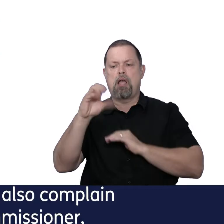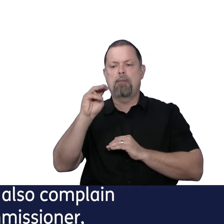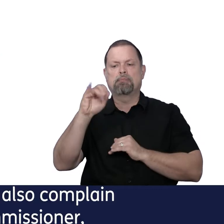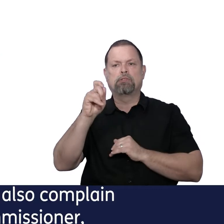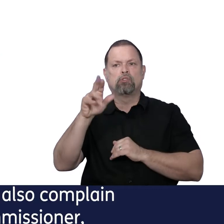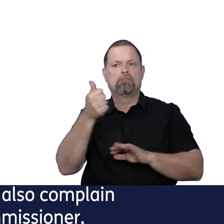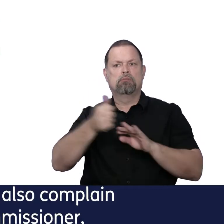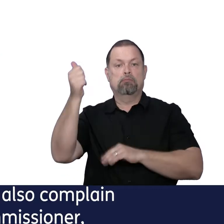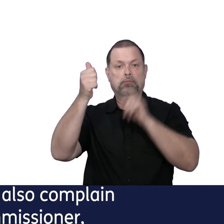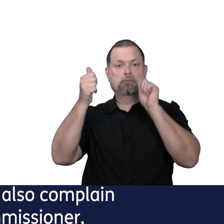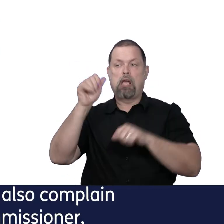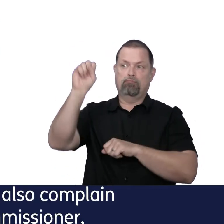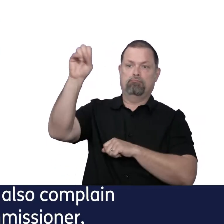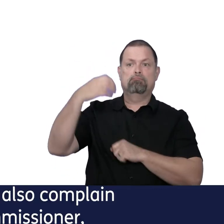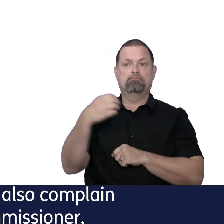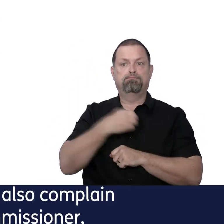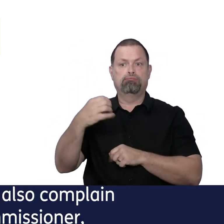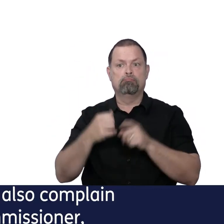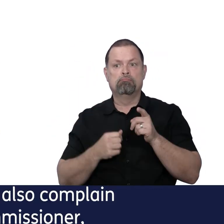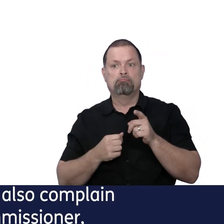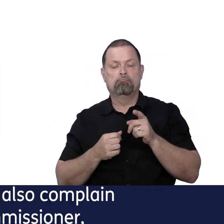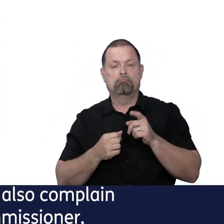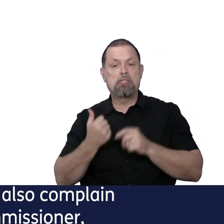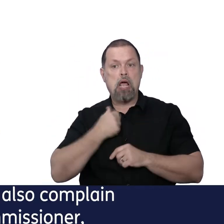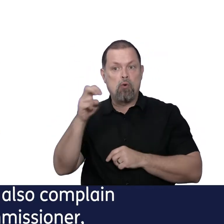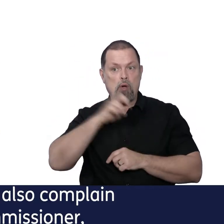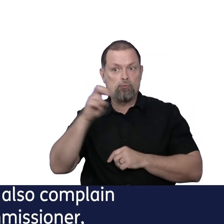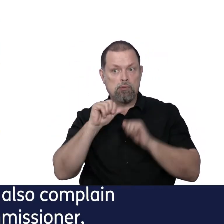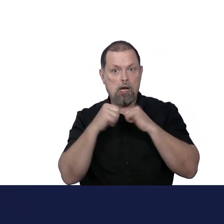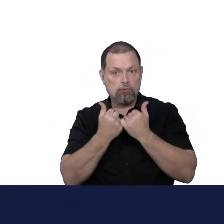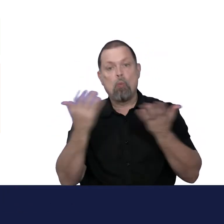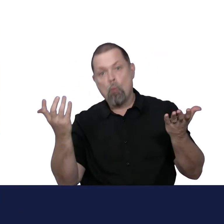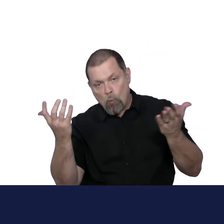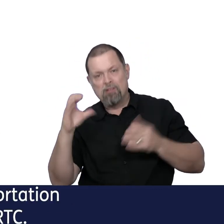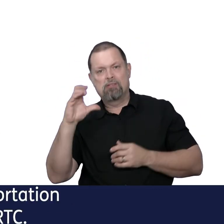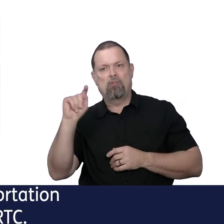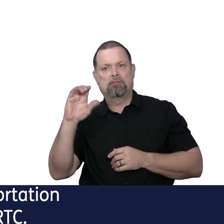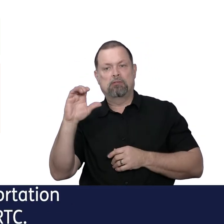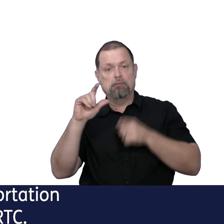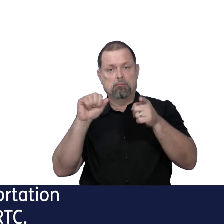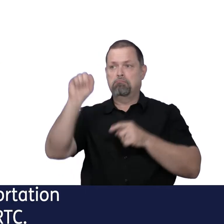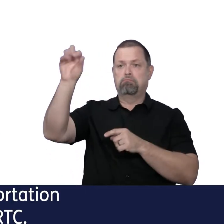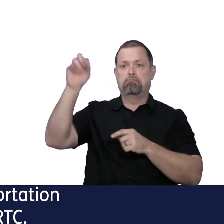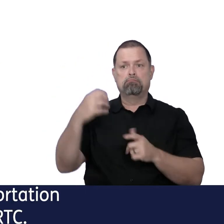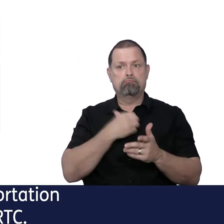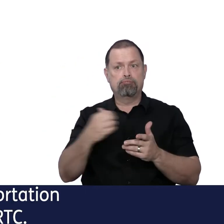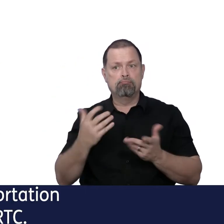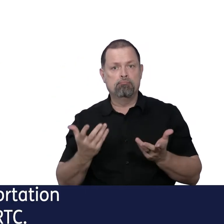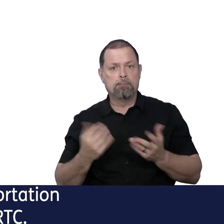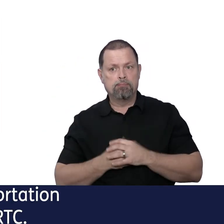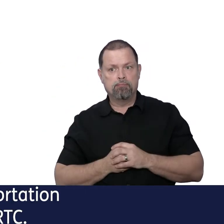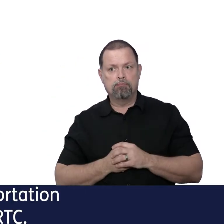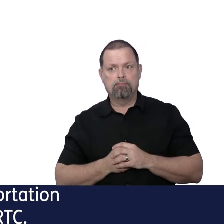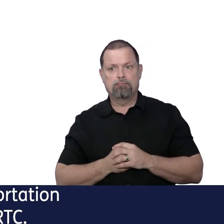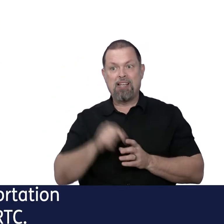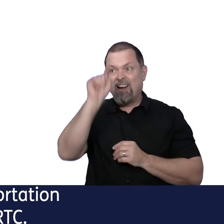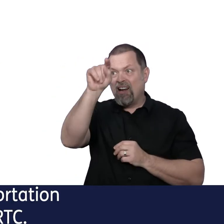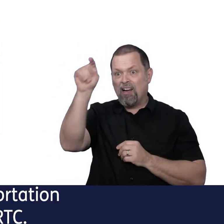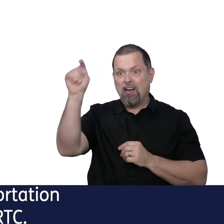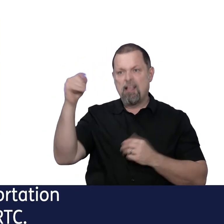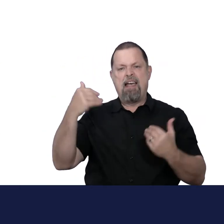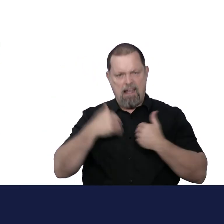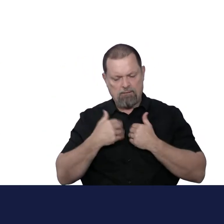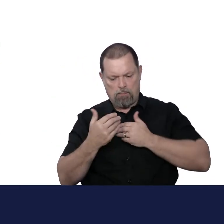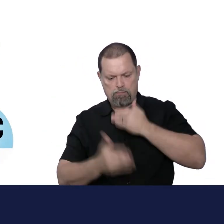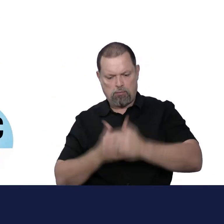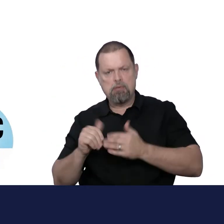In some situations, you can also complain to the Accessibility Commissioner, the Canadian Transportation Agency, or the